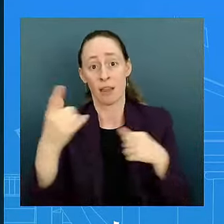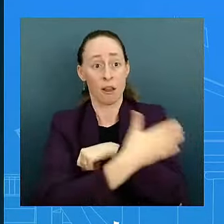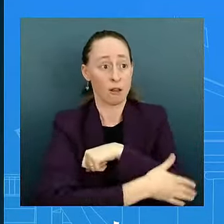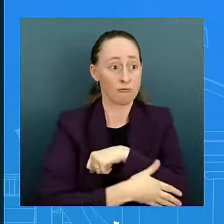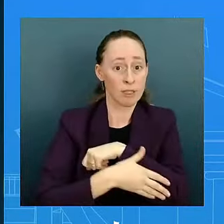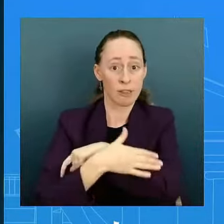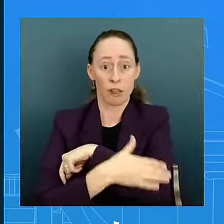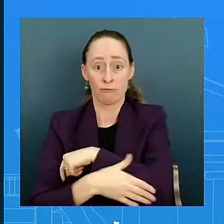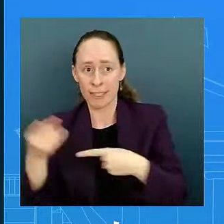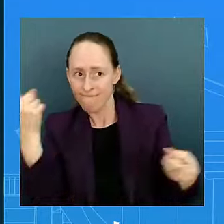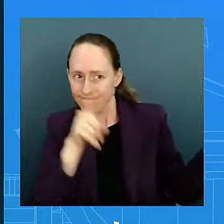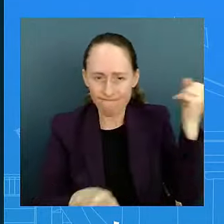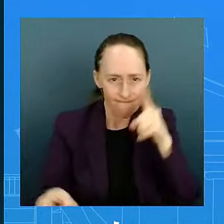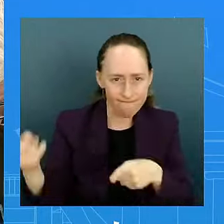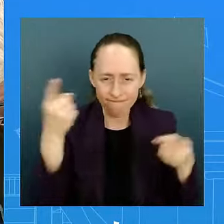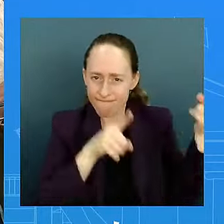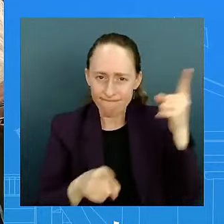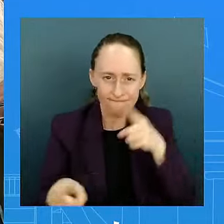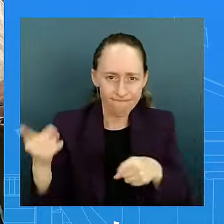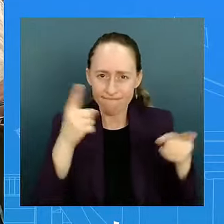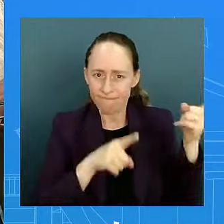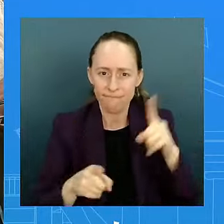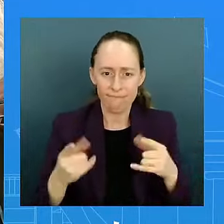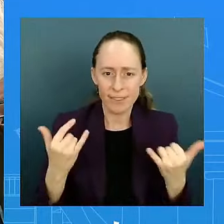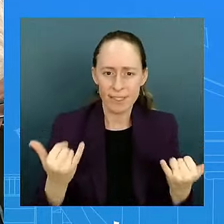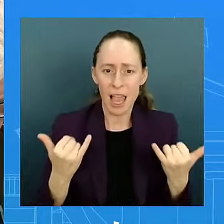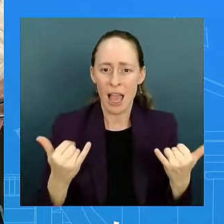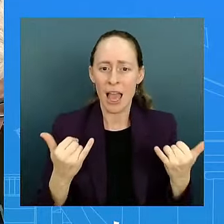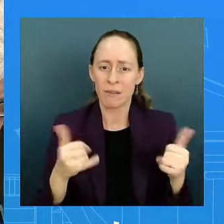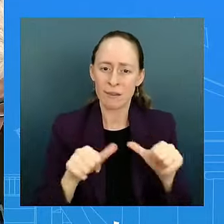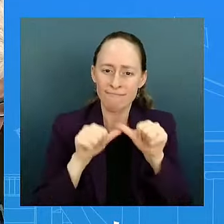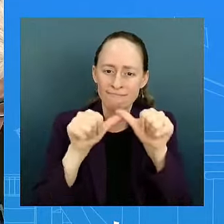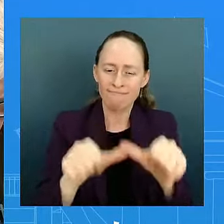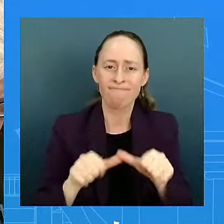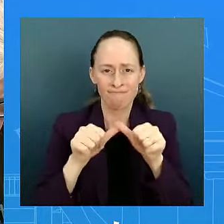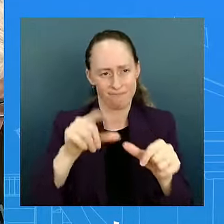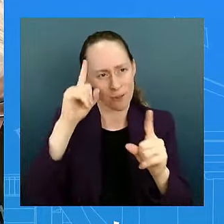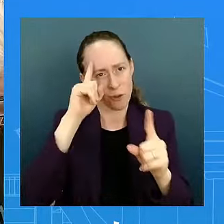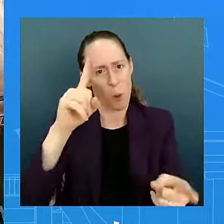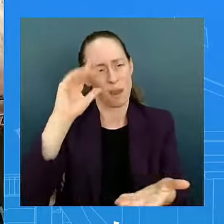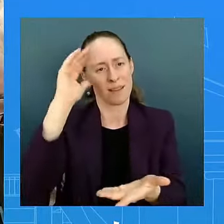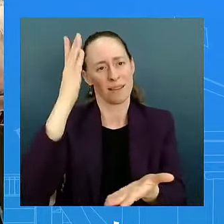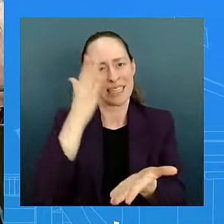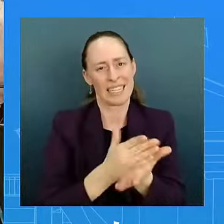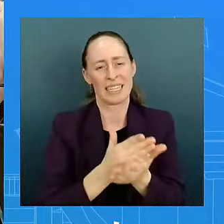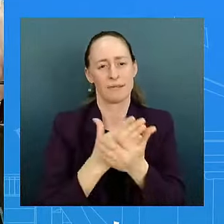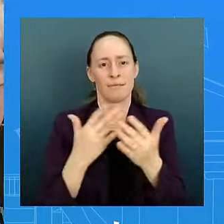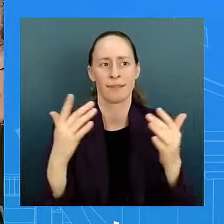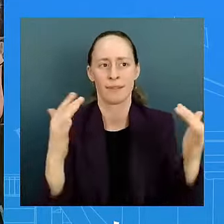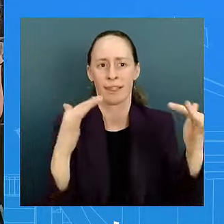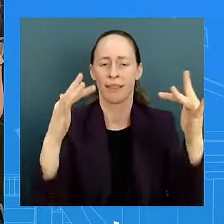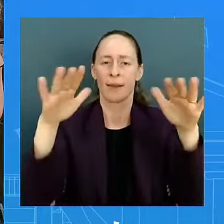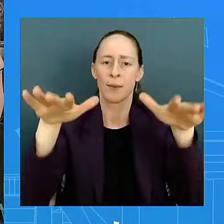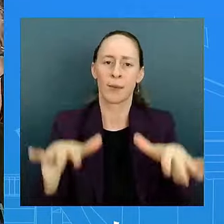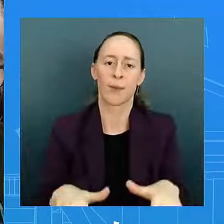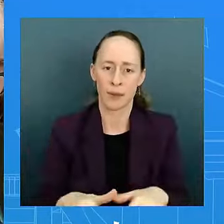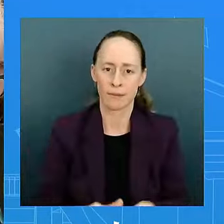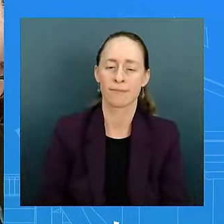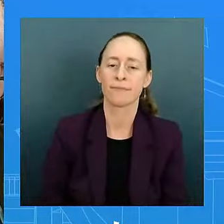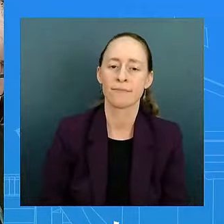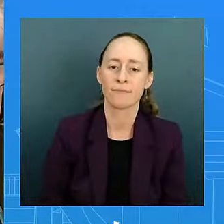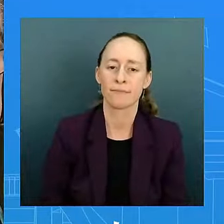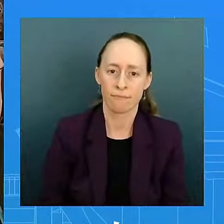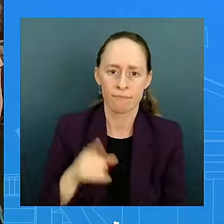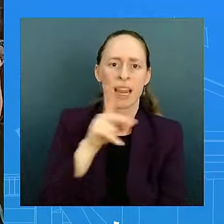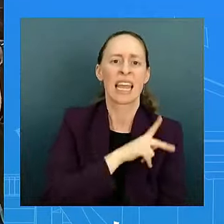is important as well. The calls with the King of Jordan, the Lebanese government, the Qataris, the Egyptians, and the G7, what do